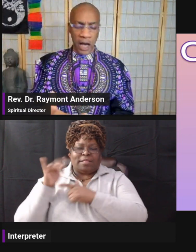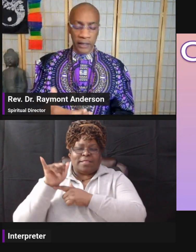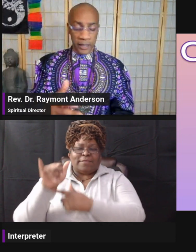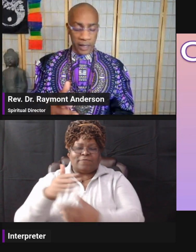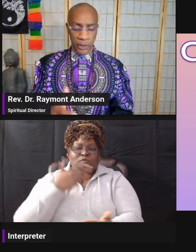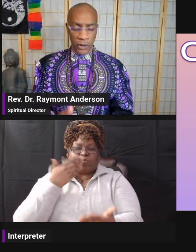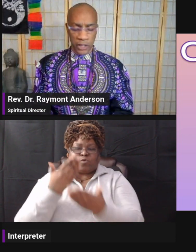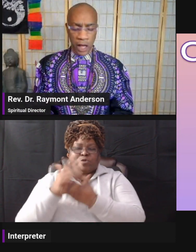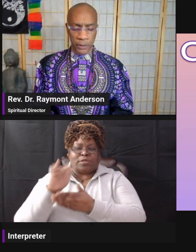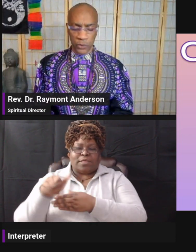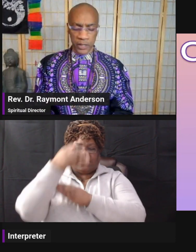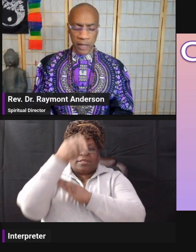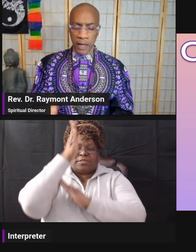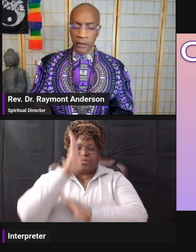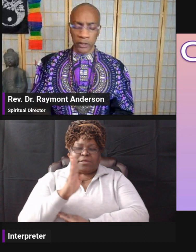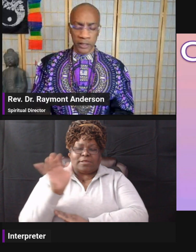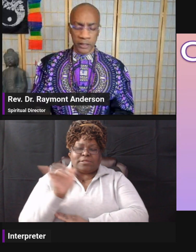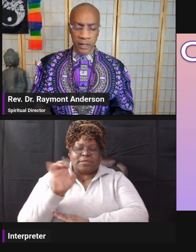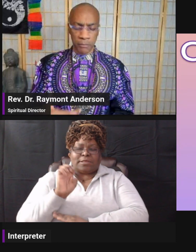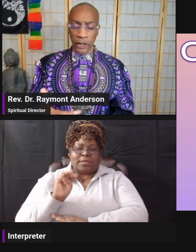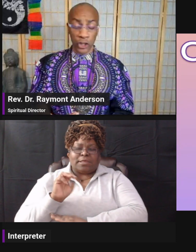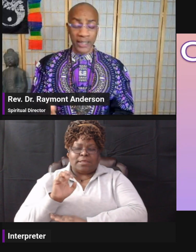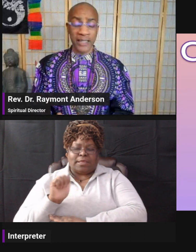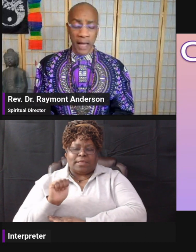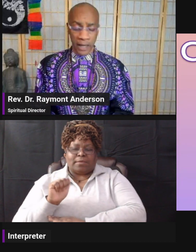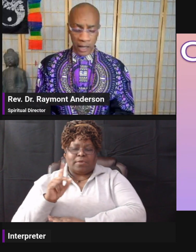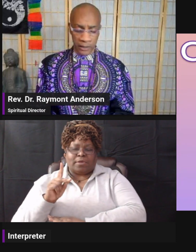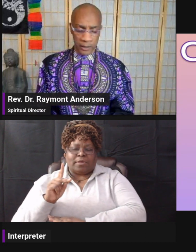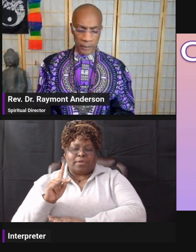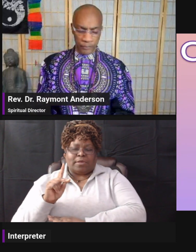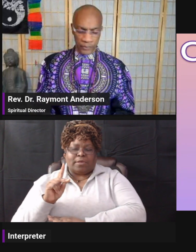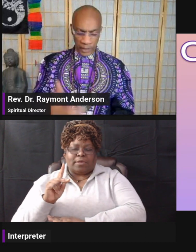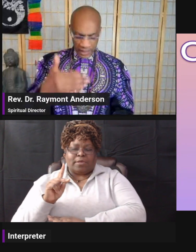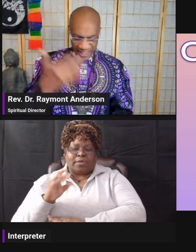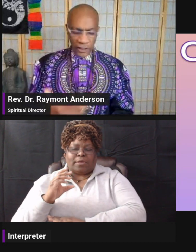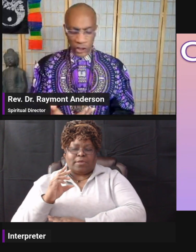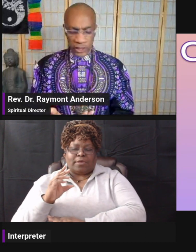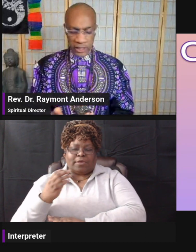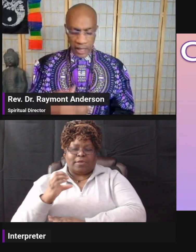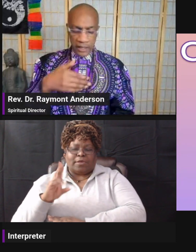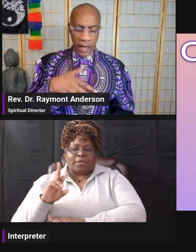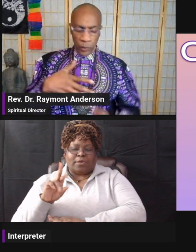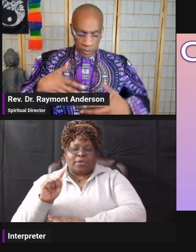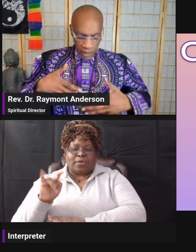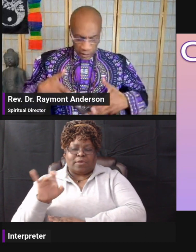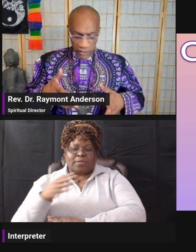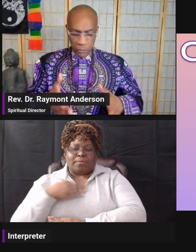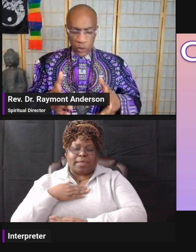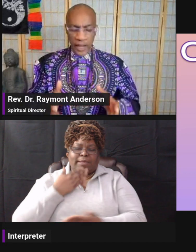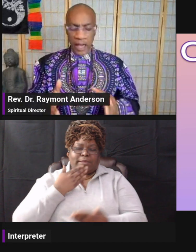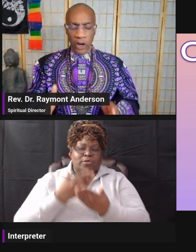that is God, as Emma Curtis Hopkins would say, my goodness, my good is my God. It is that goodness that